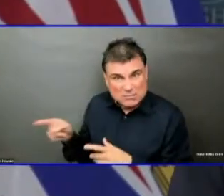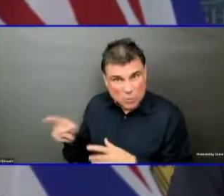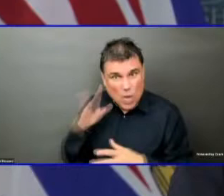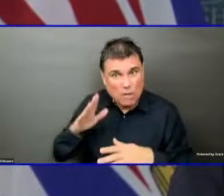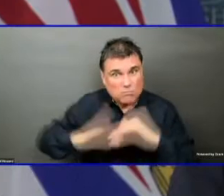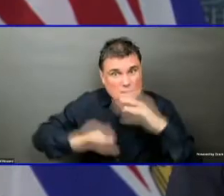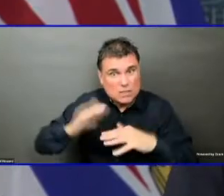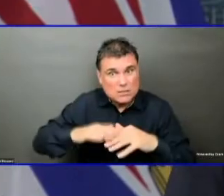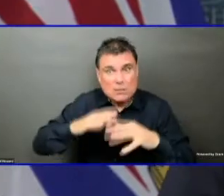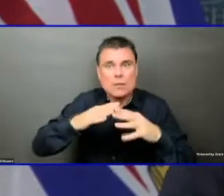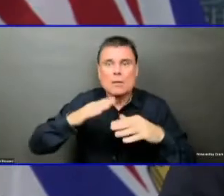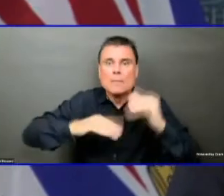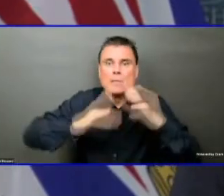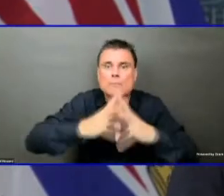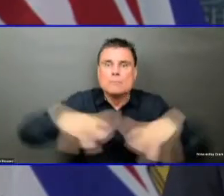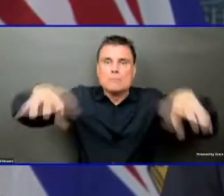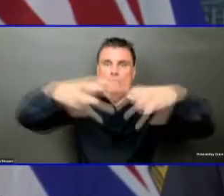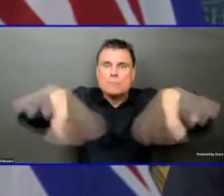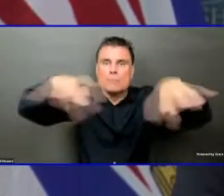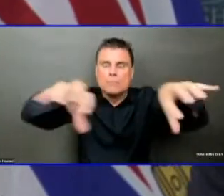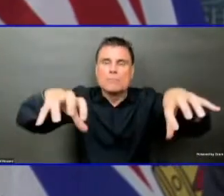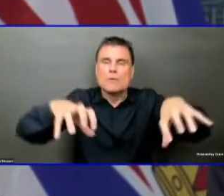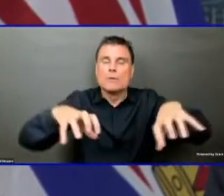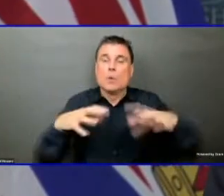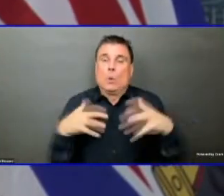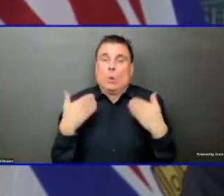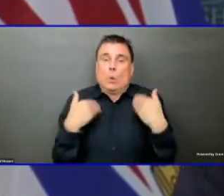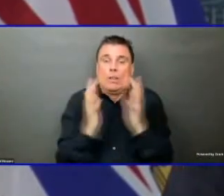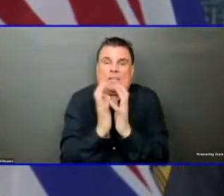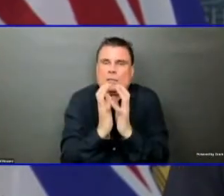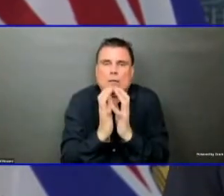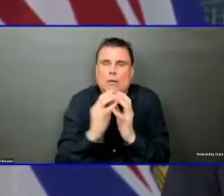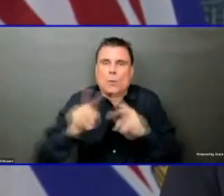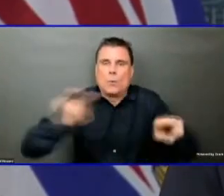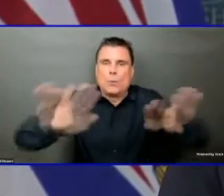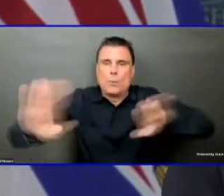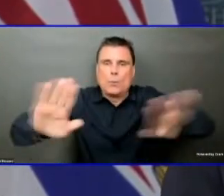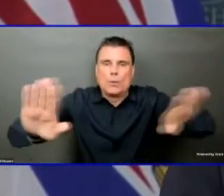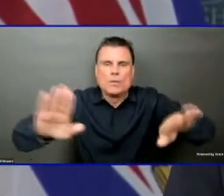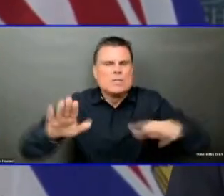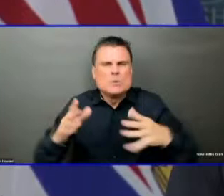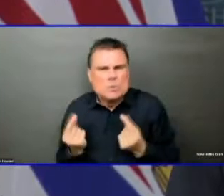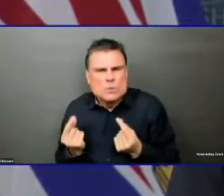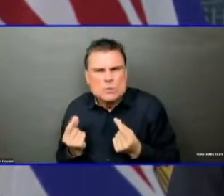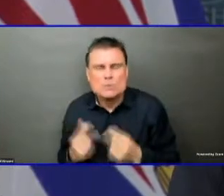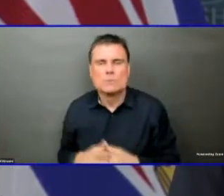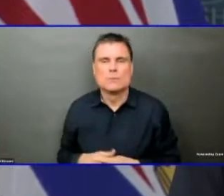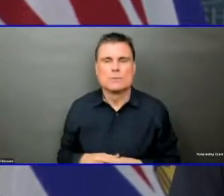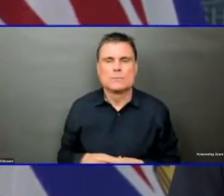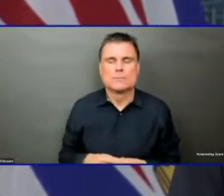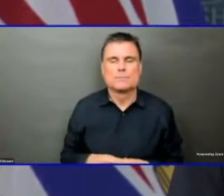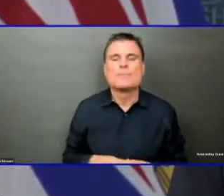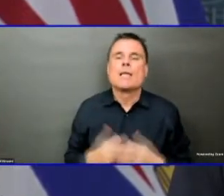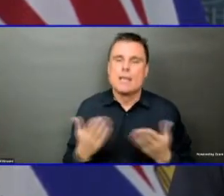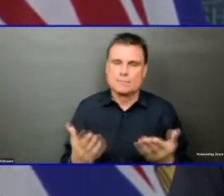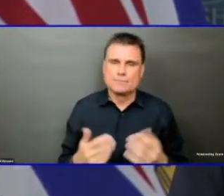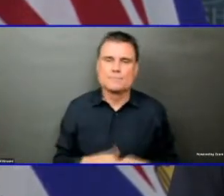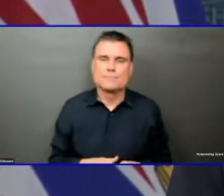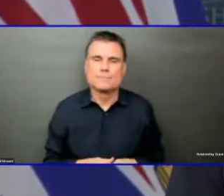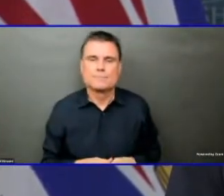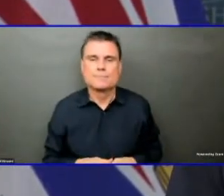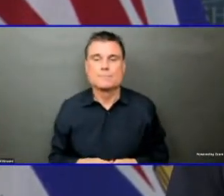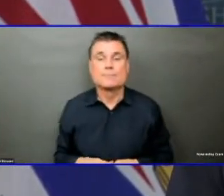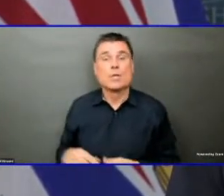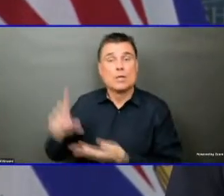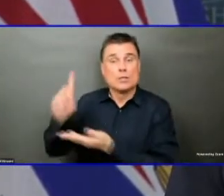will speak about the issue of transmission in a second. I think it's important that we understand that. But I